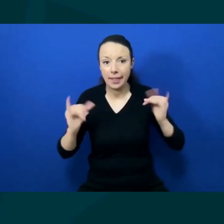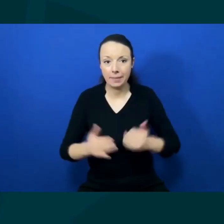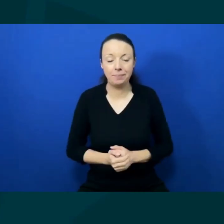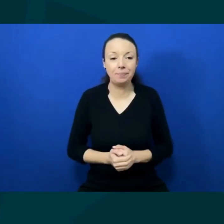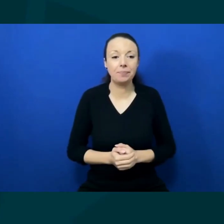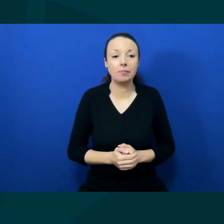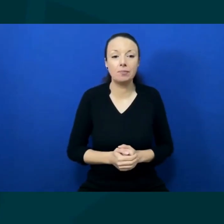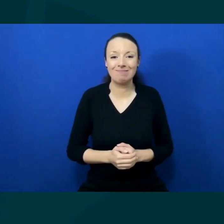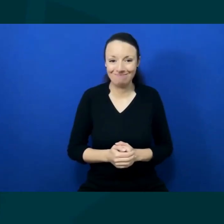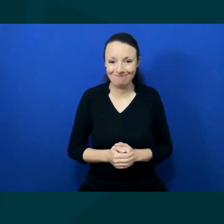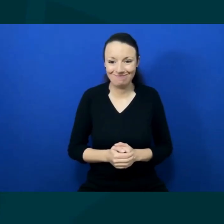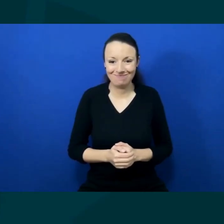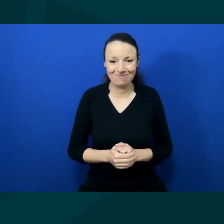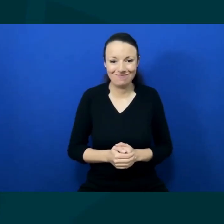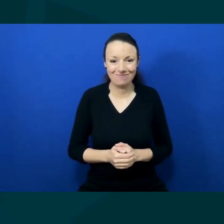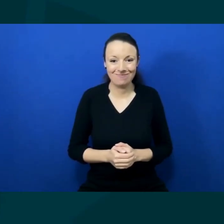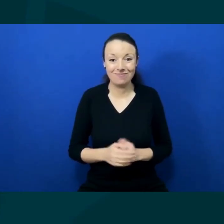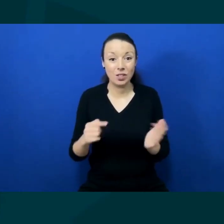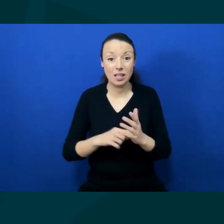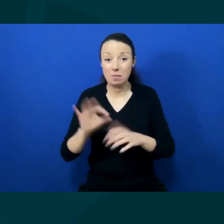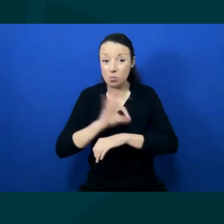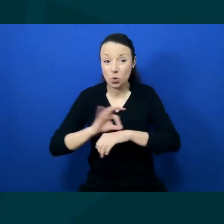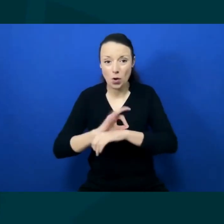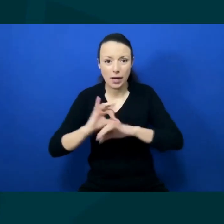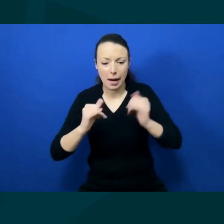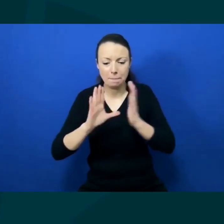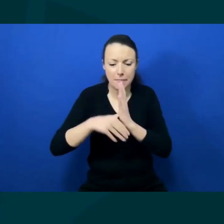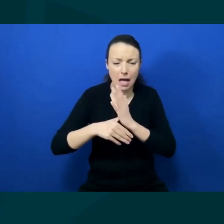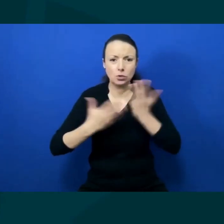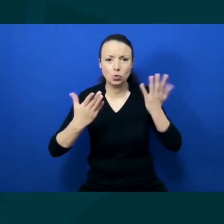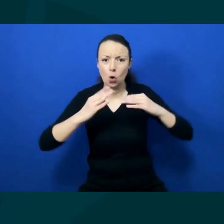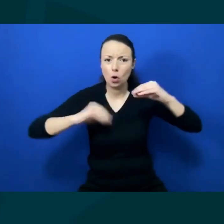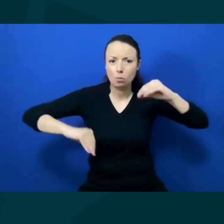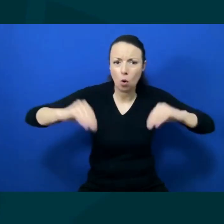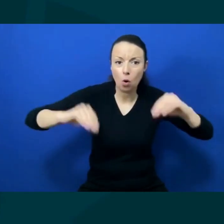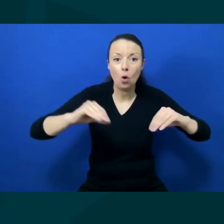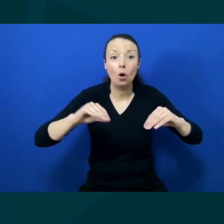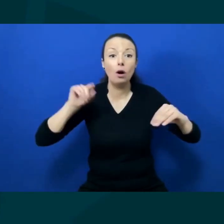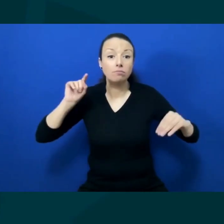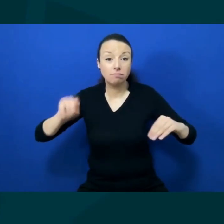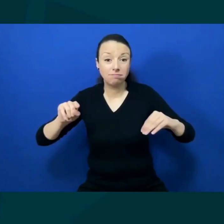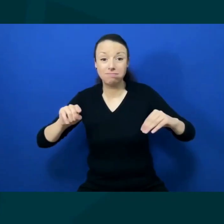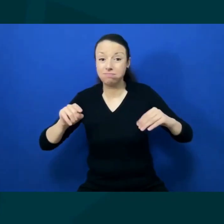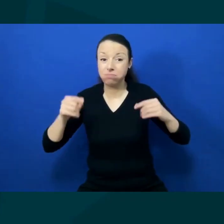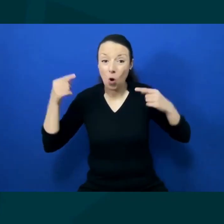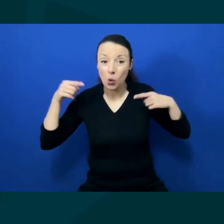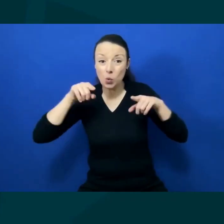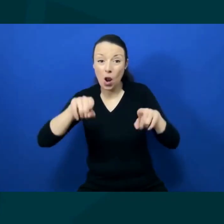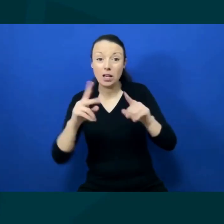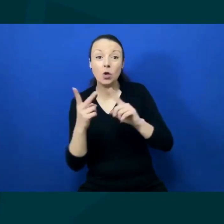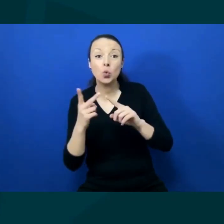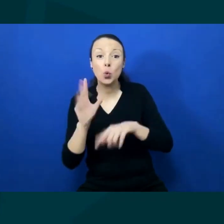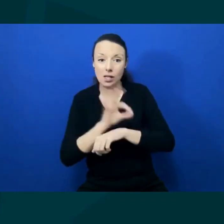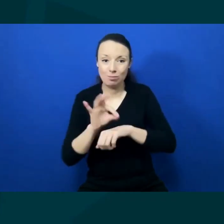to be included. And parallelly to this very complex infrastructural project, there was another one could